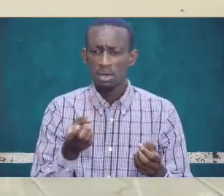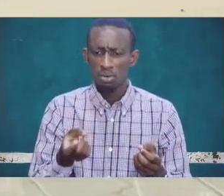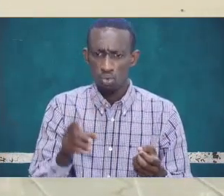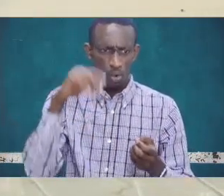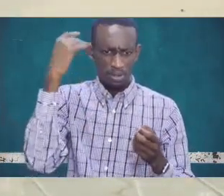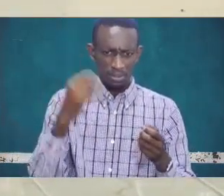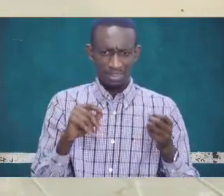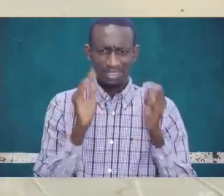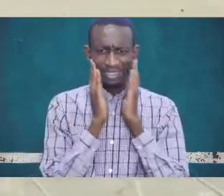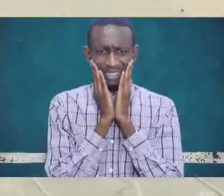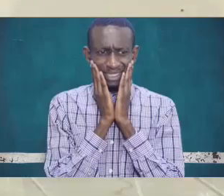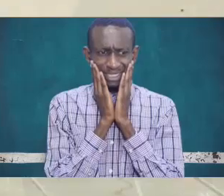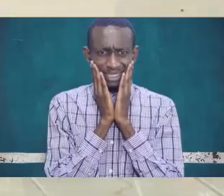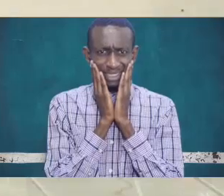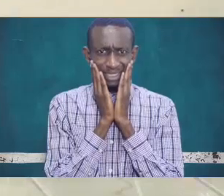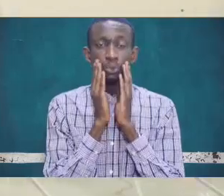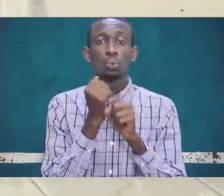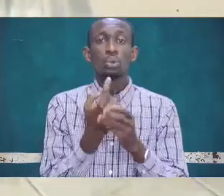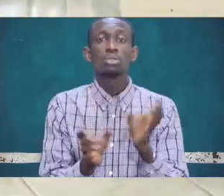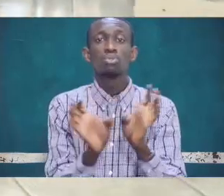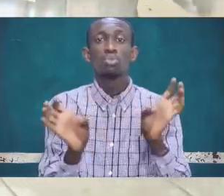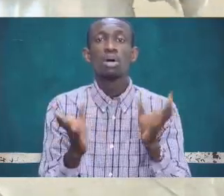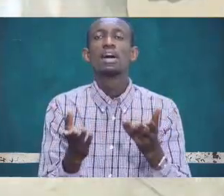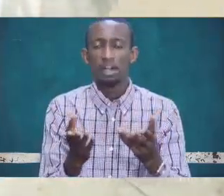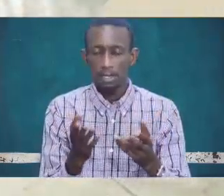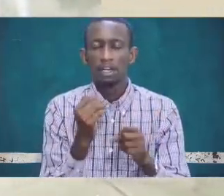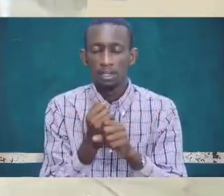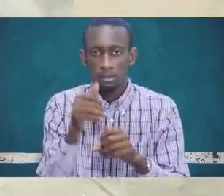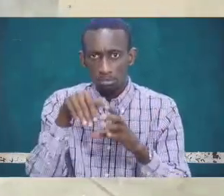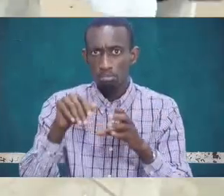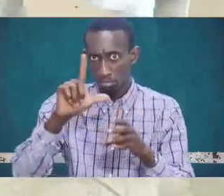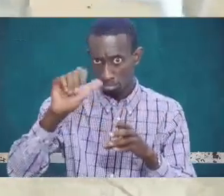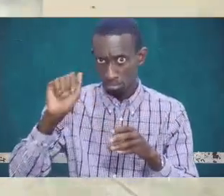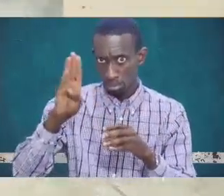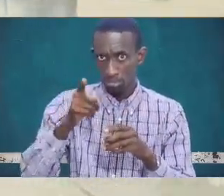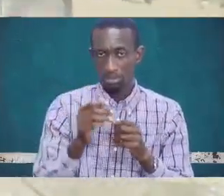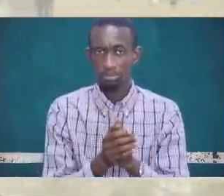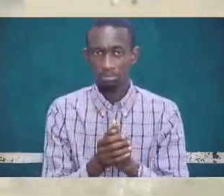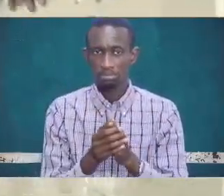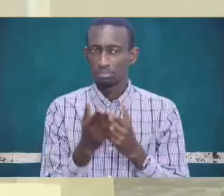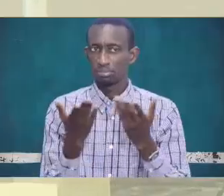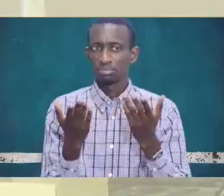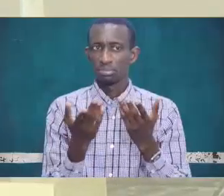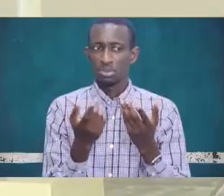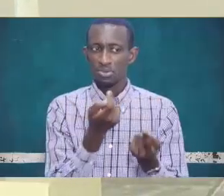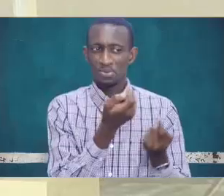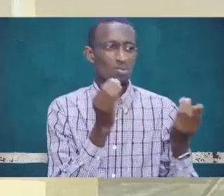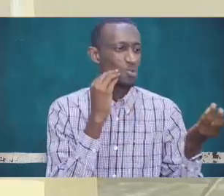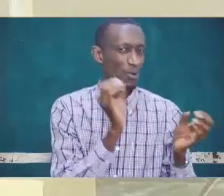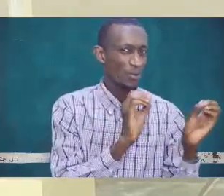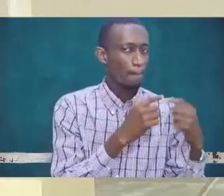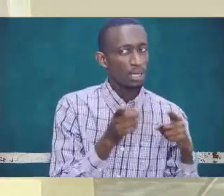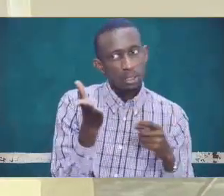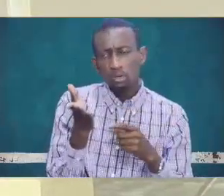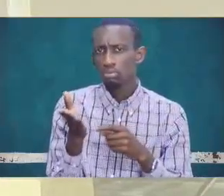So this is what we do in the lab, but I don't think you'll have this in your kitchen. But